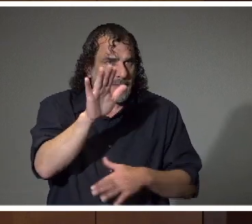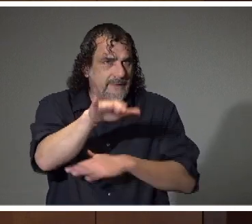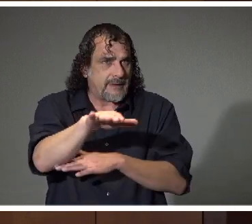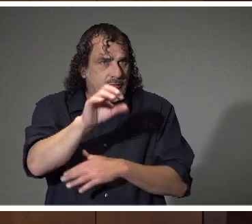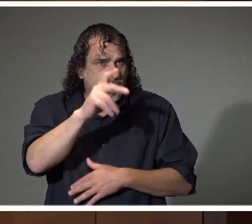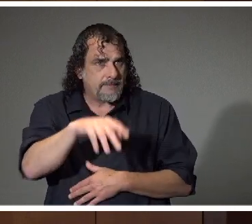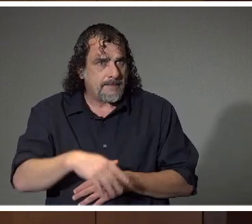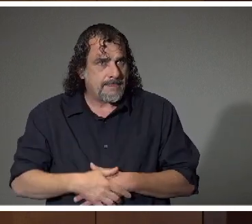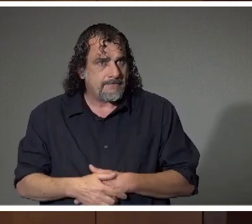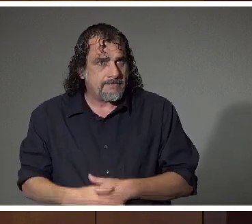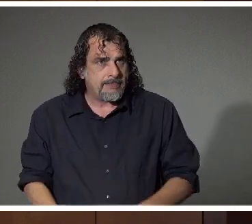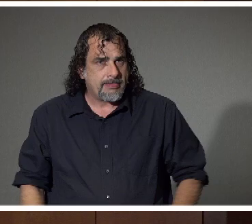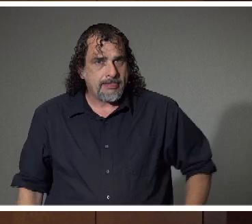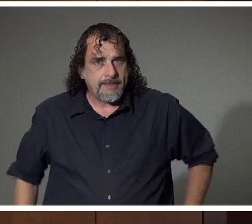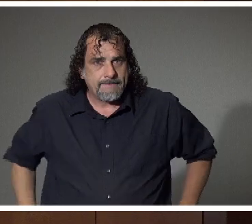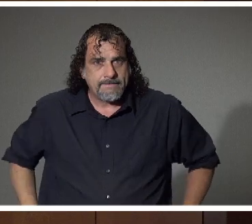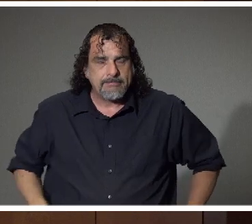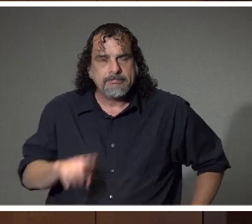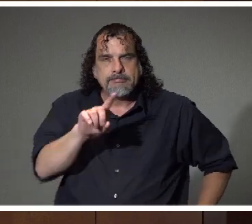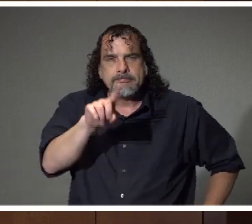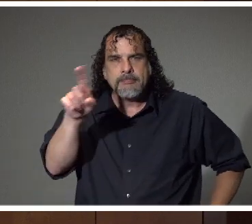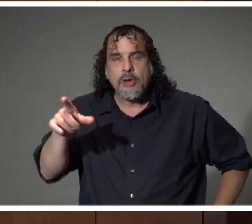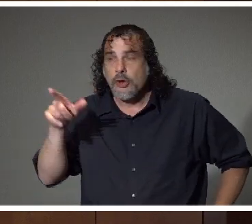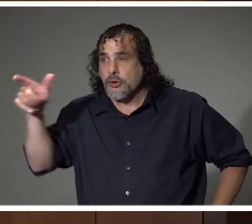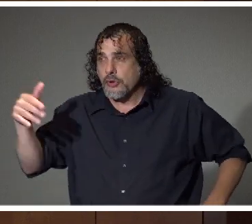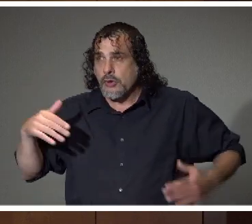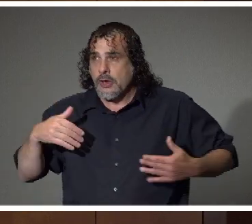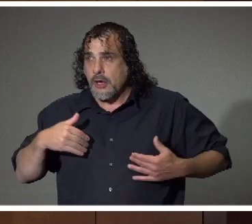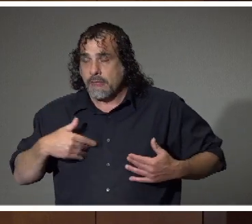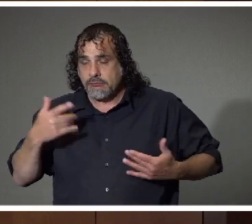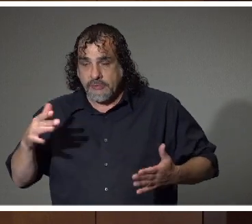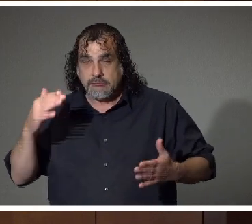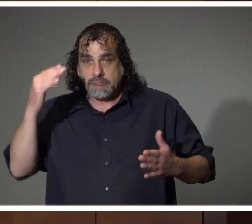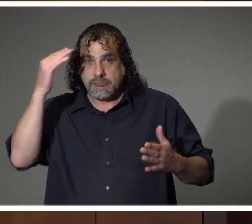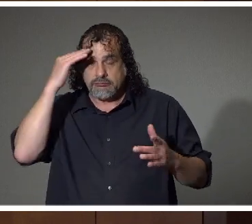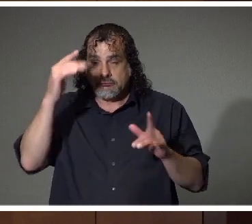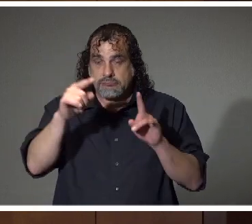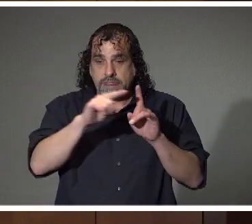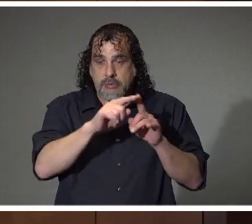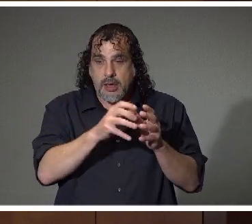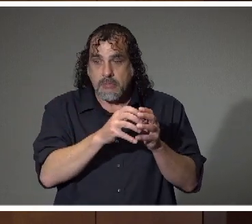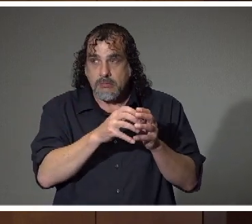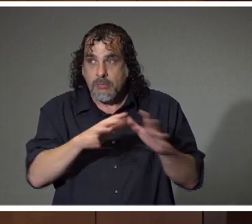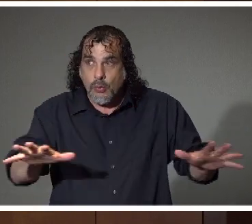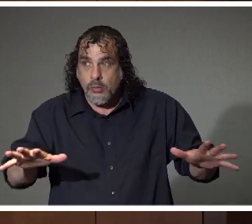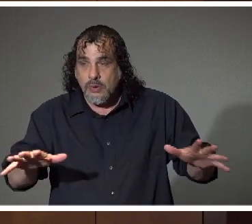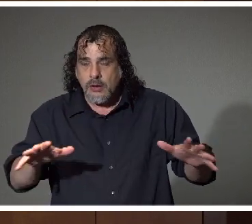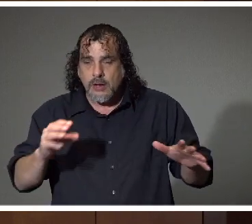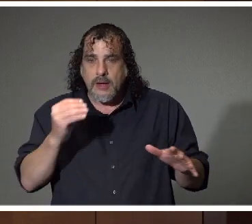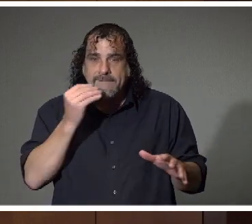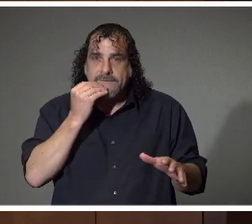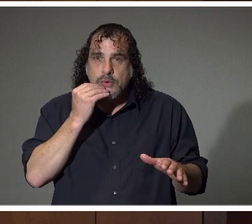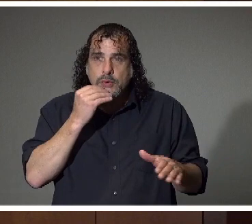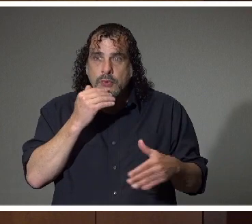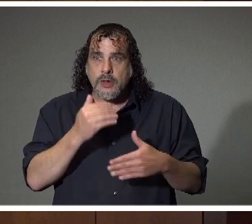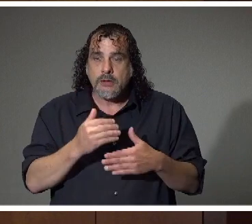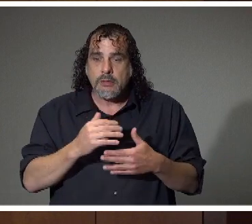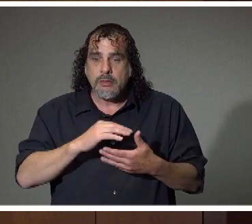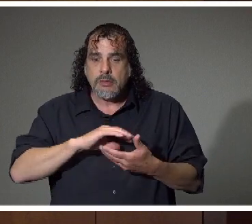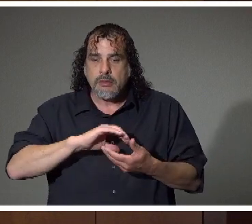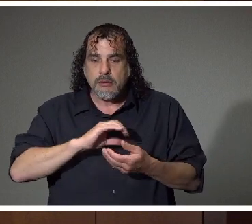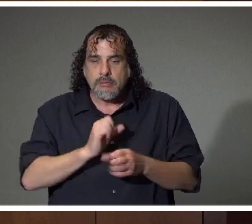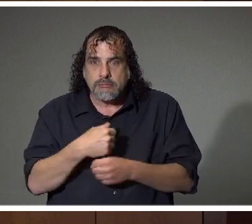afternoon. Are there any known cases in the state of outbreaks at food processing plants?